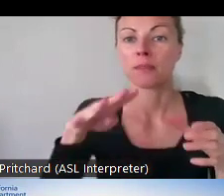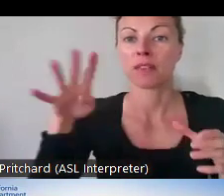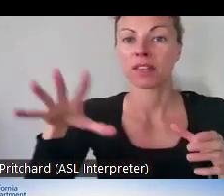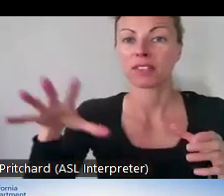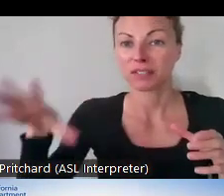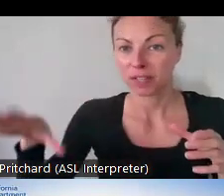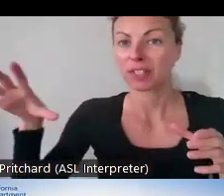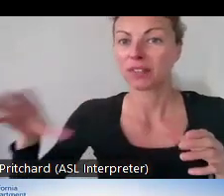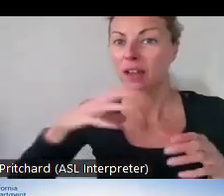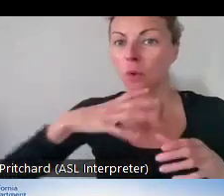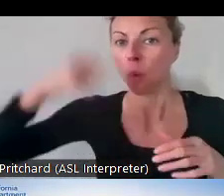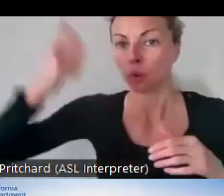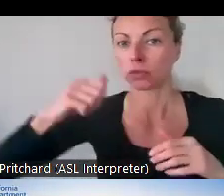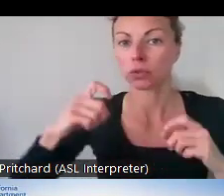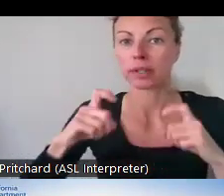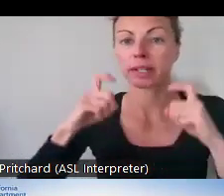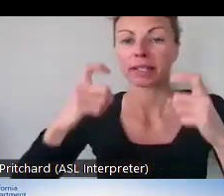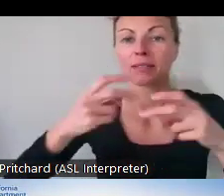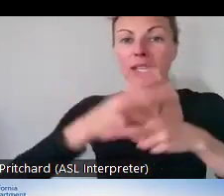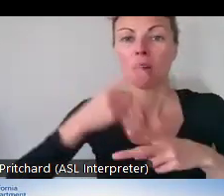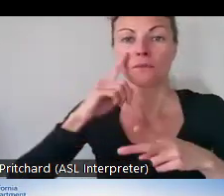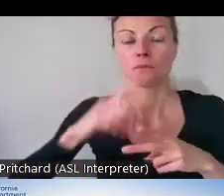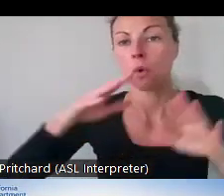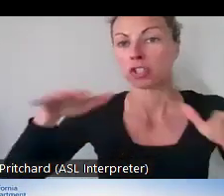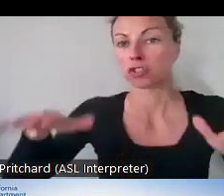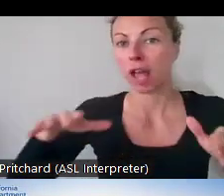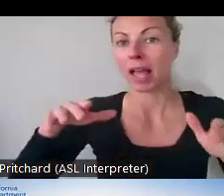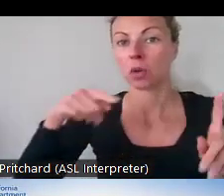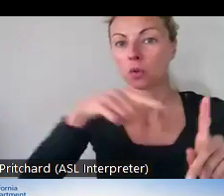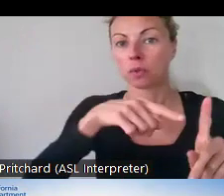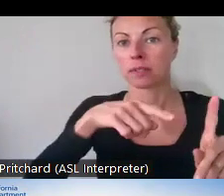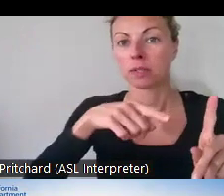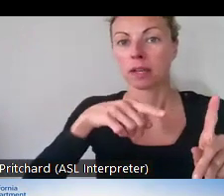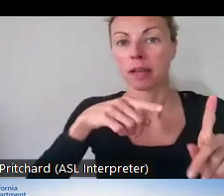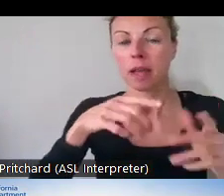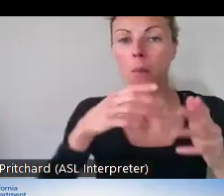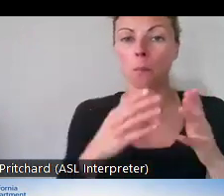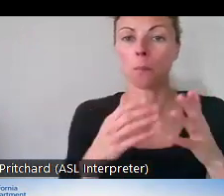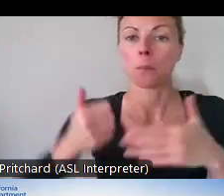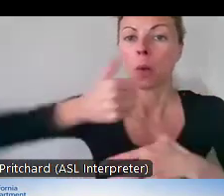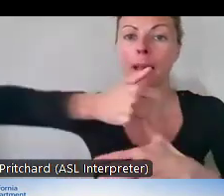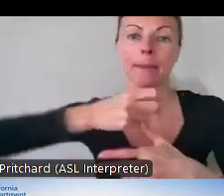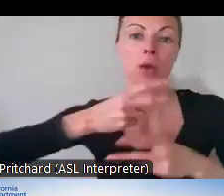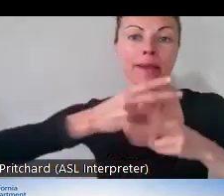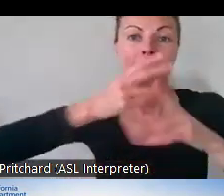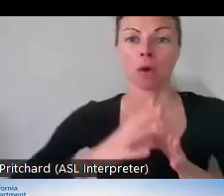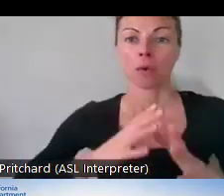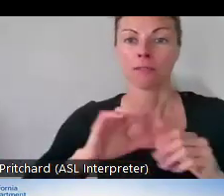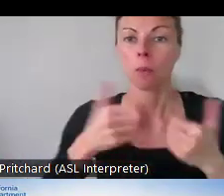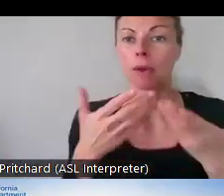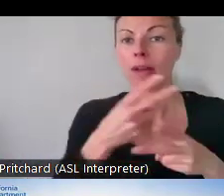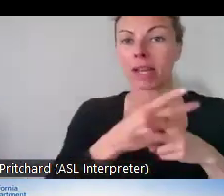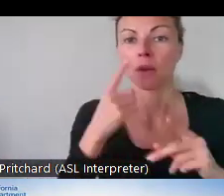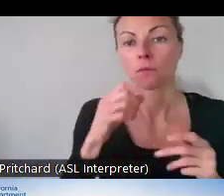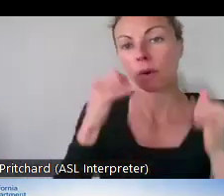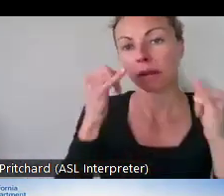providing care to a child who they are the identified primary caregiver, or providing care to an